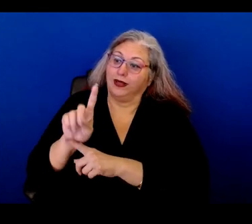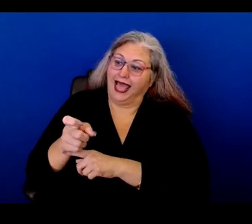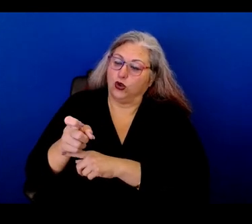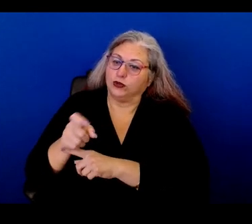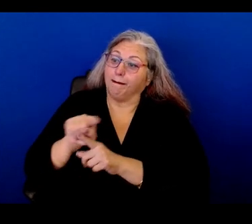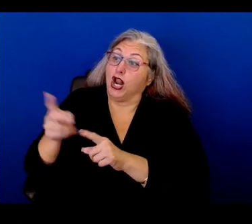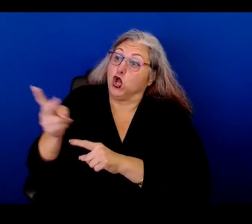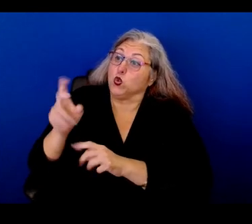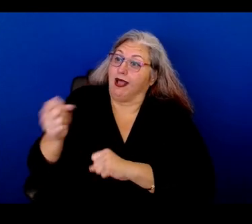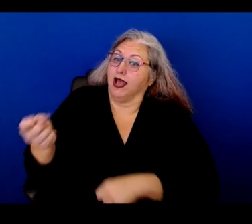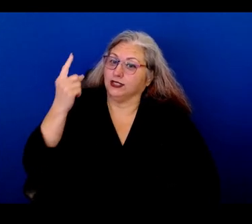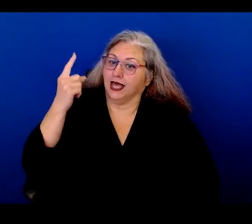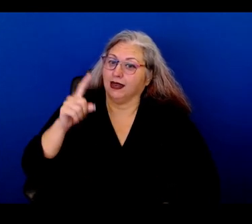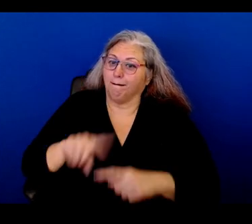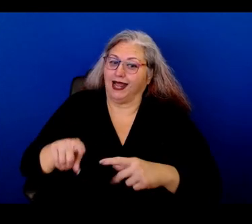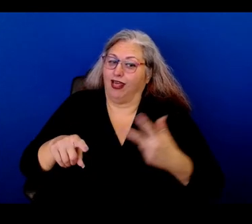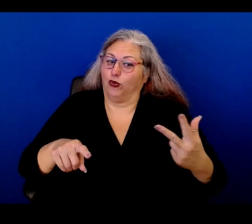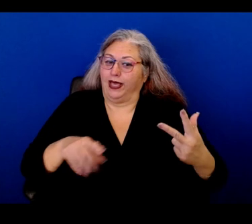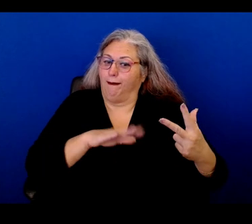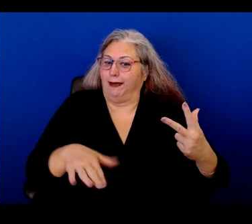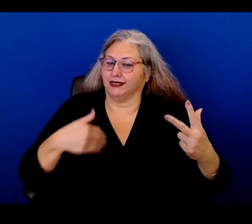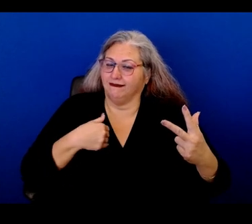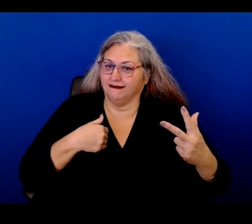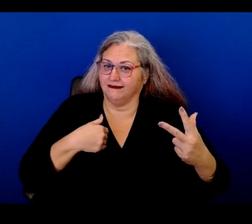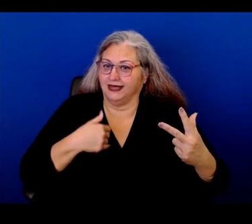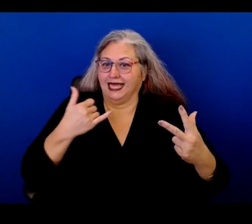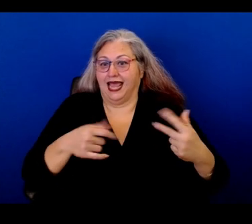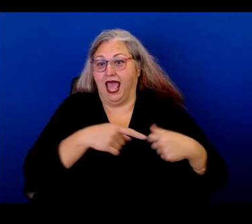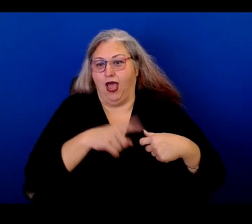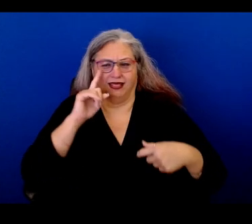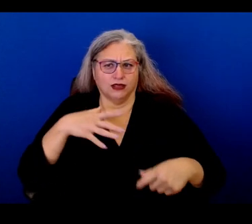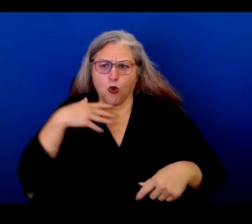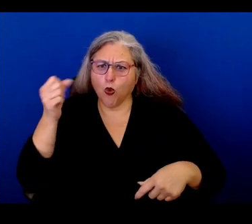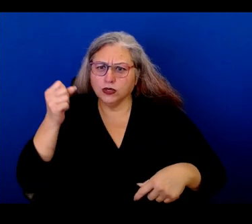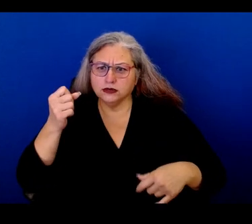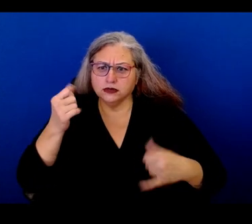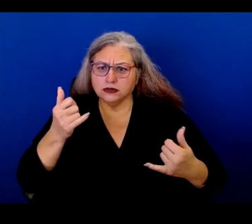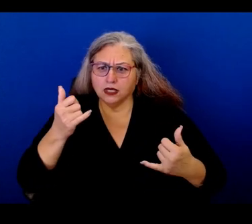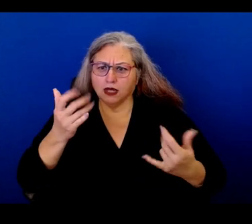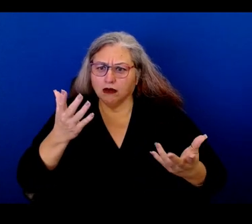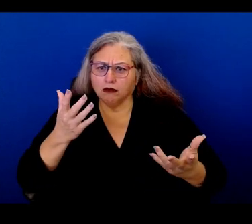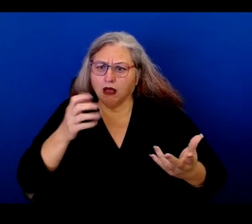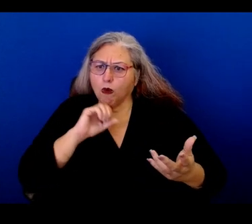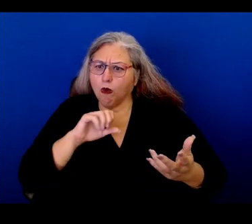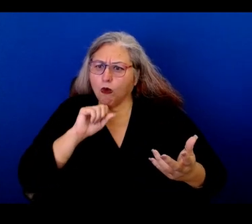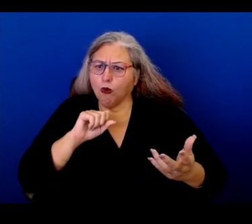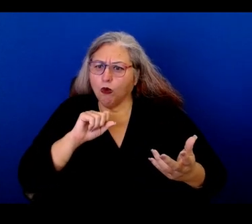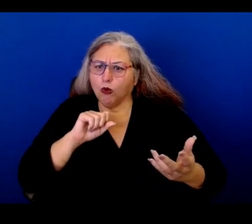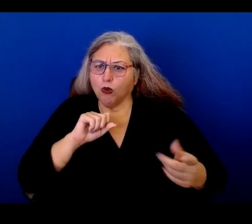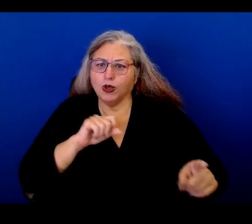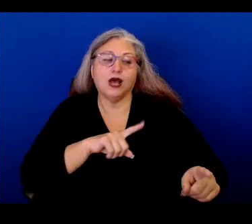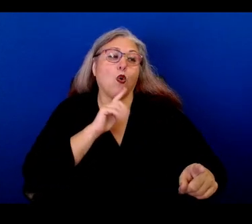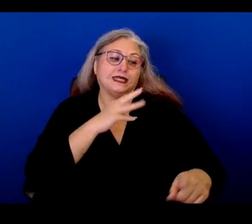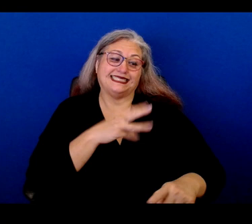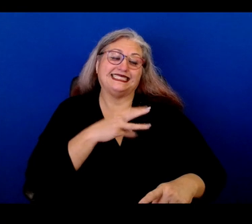can understand, but there's three babies. So now, I guess the oldest is how old?